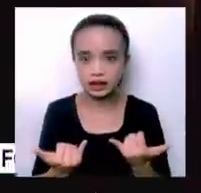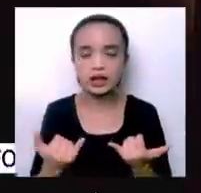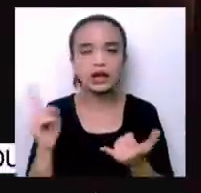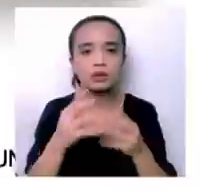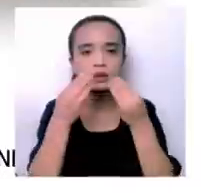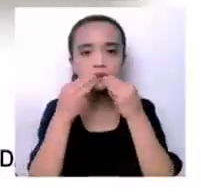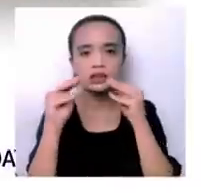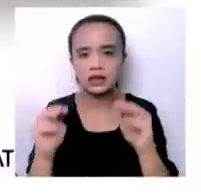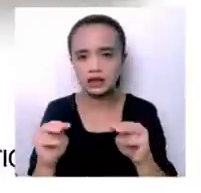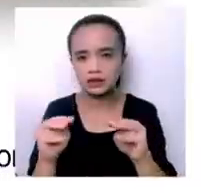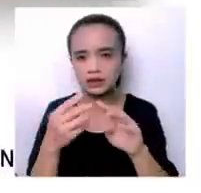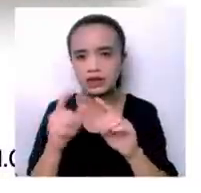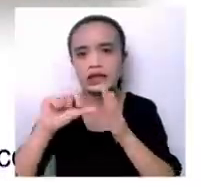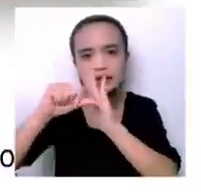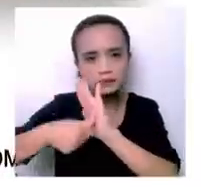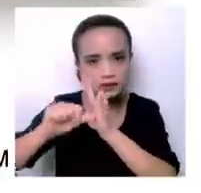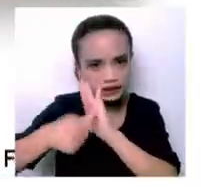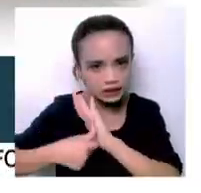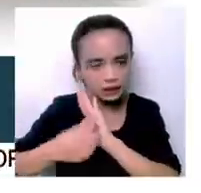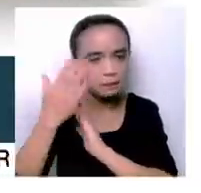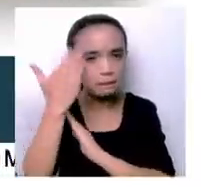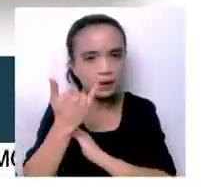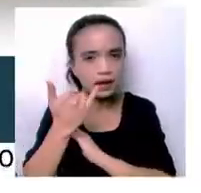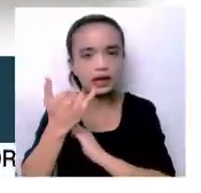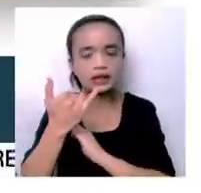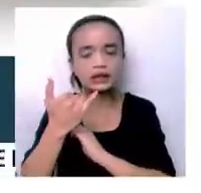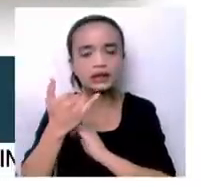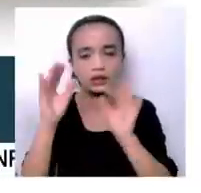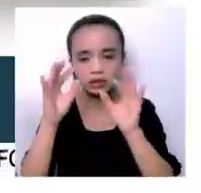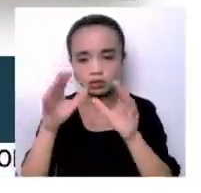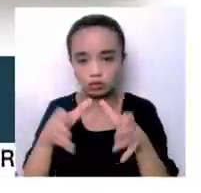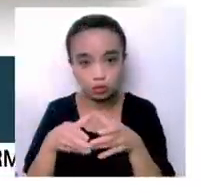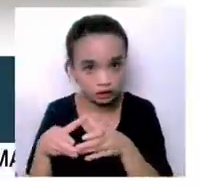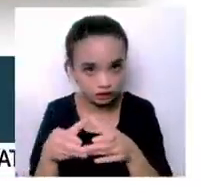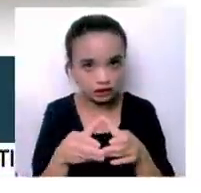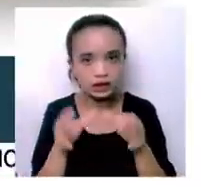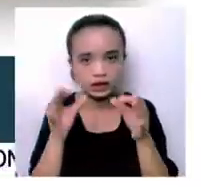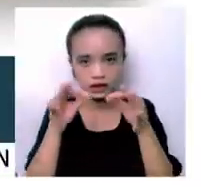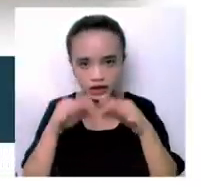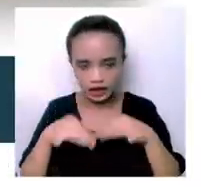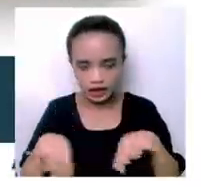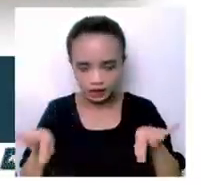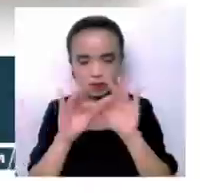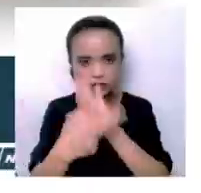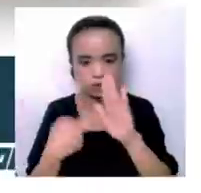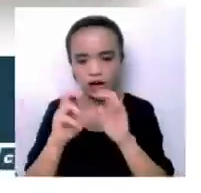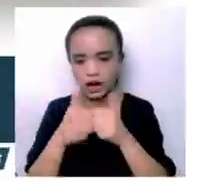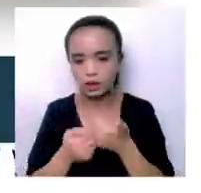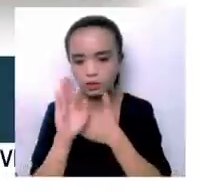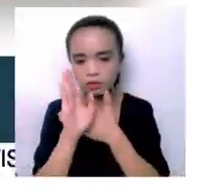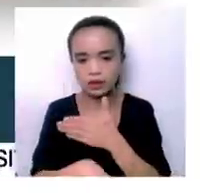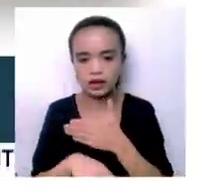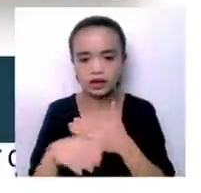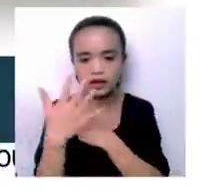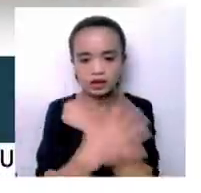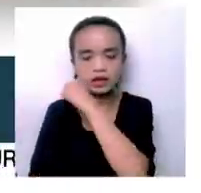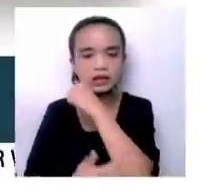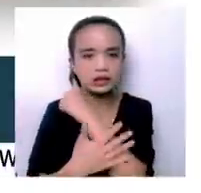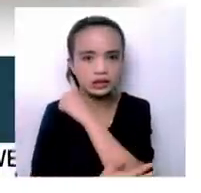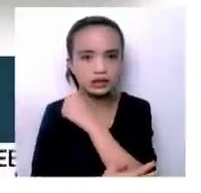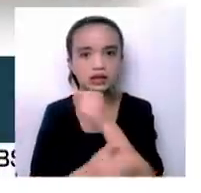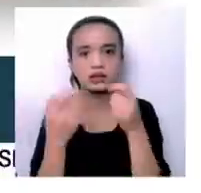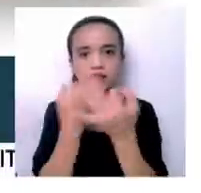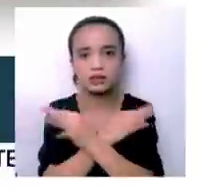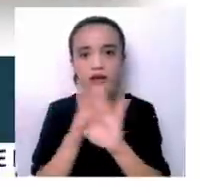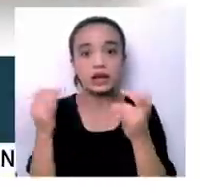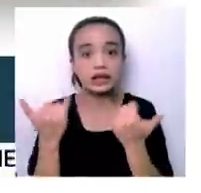executive emphasized how unity played a crucial role in regaining the country's democracy. Duterte also calling